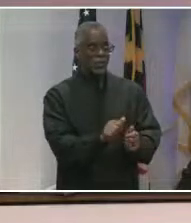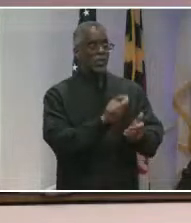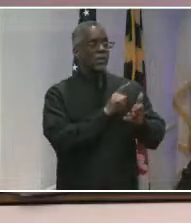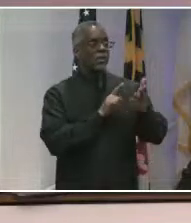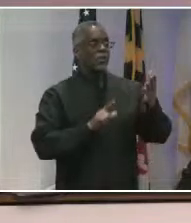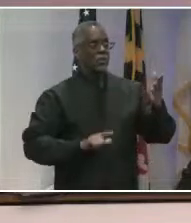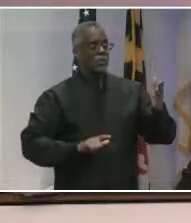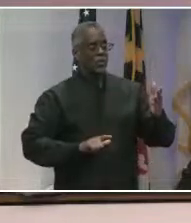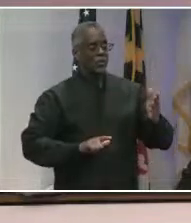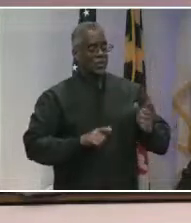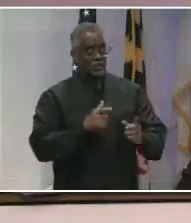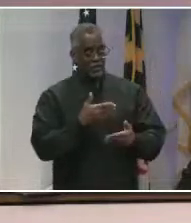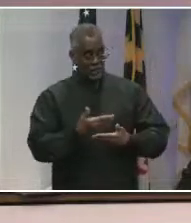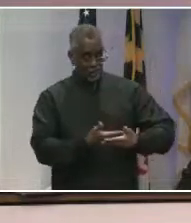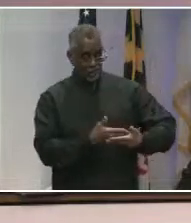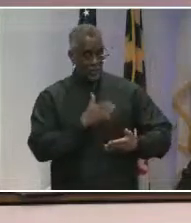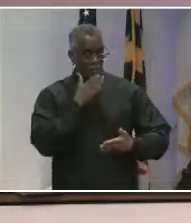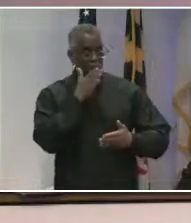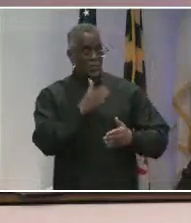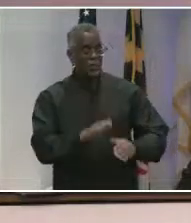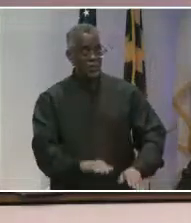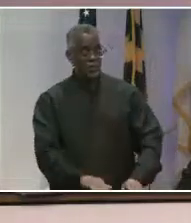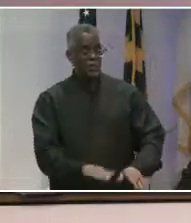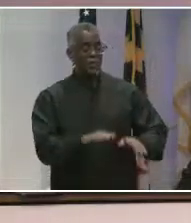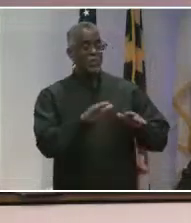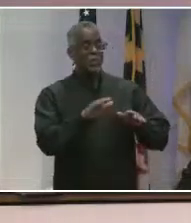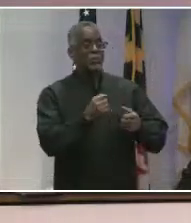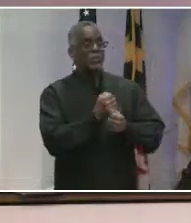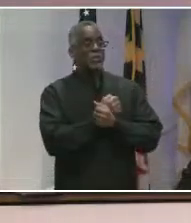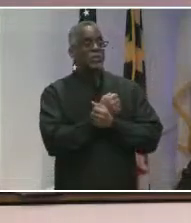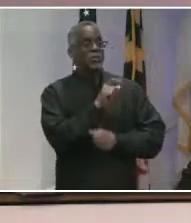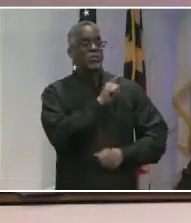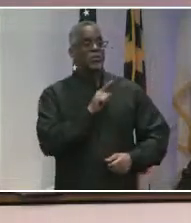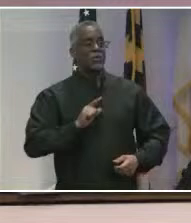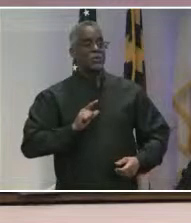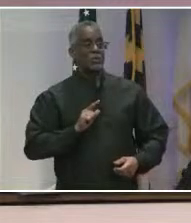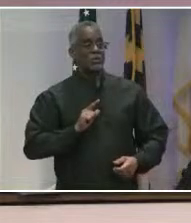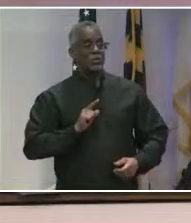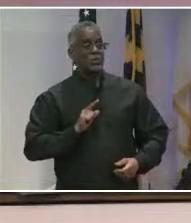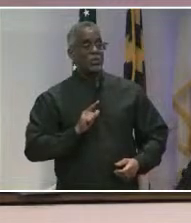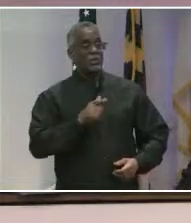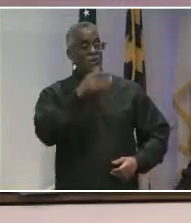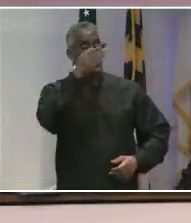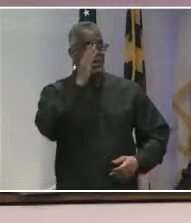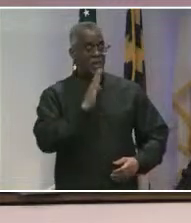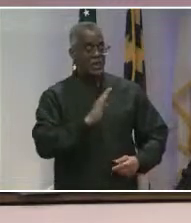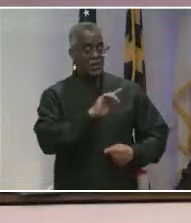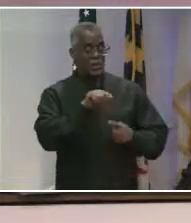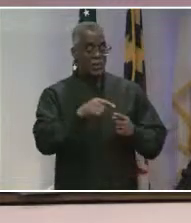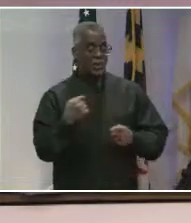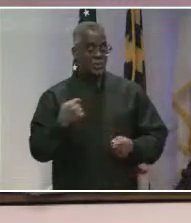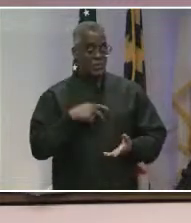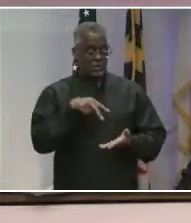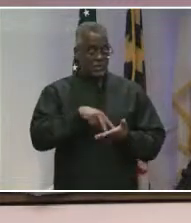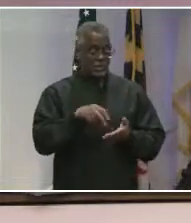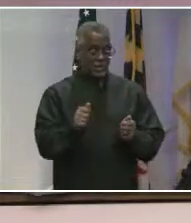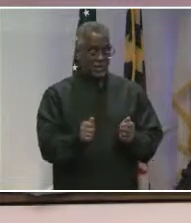that he will continue to love the Lord thy God. And so when we stand with the